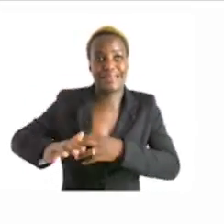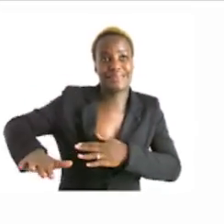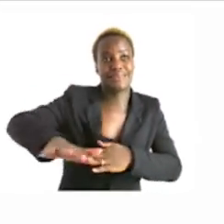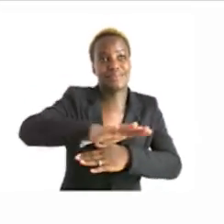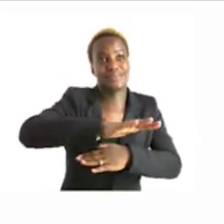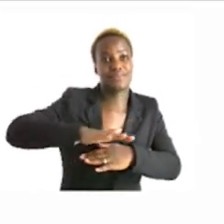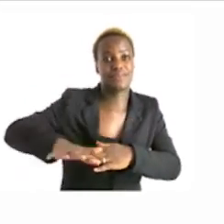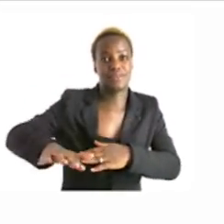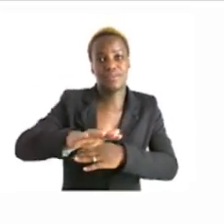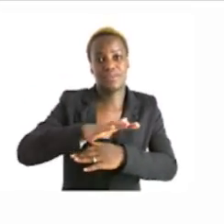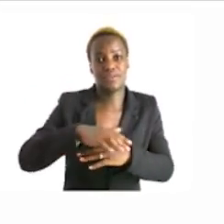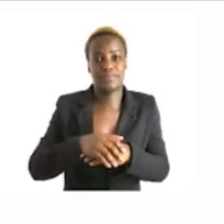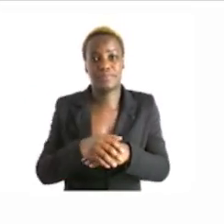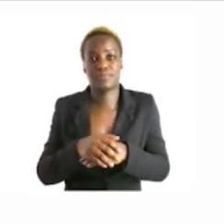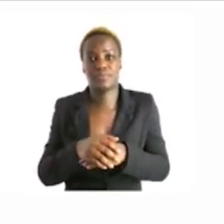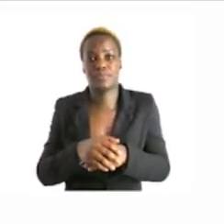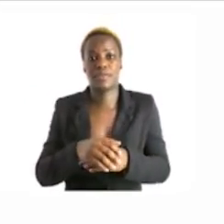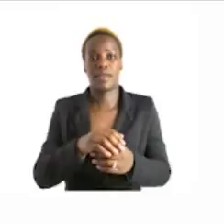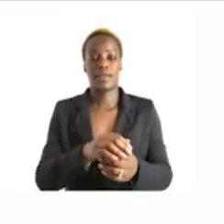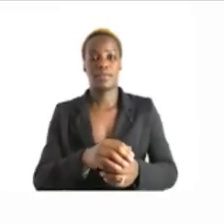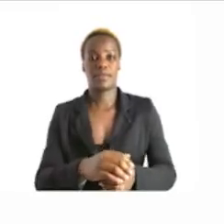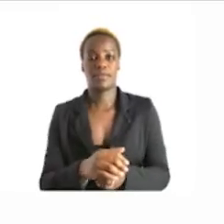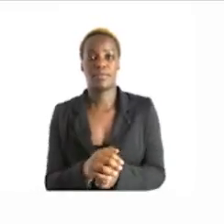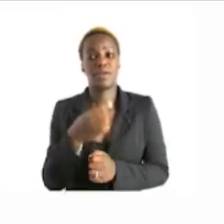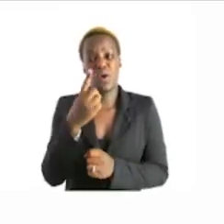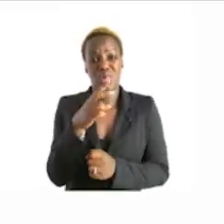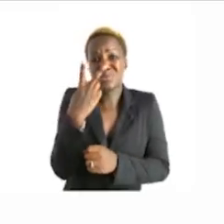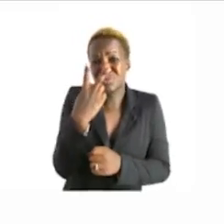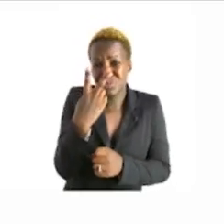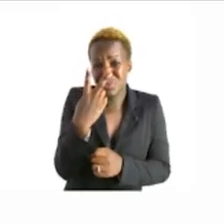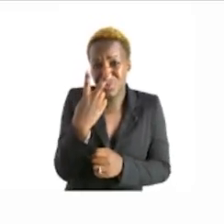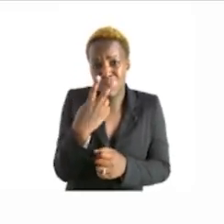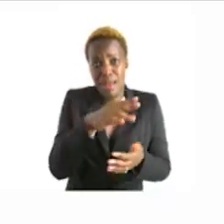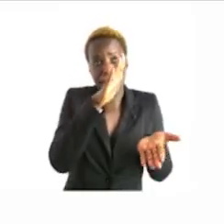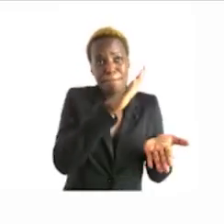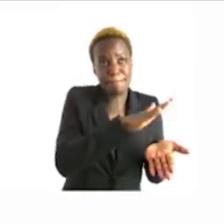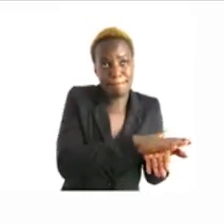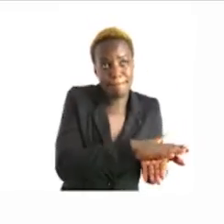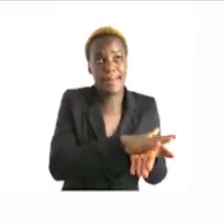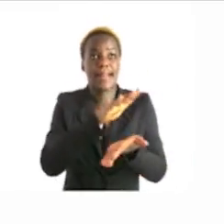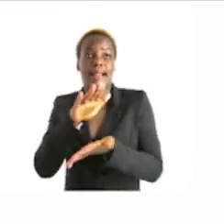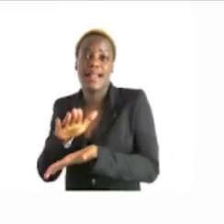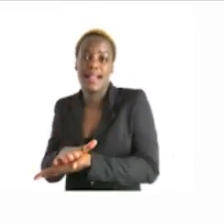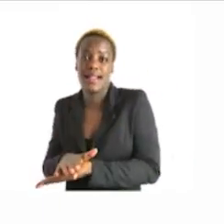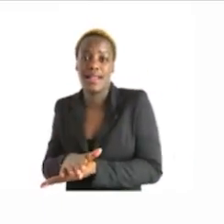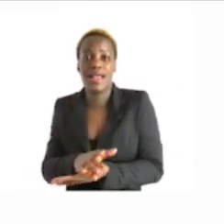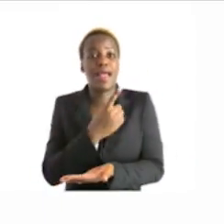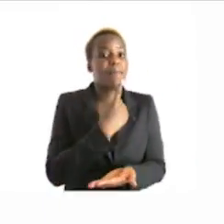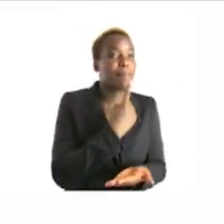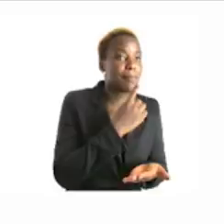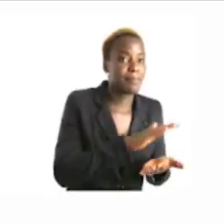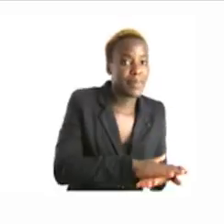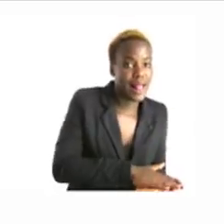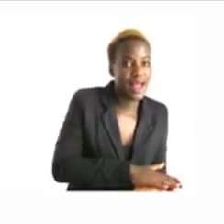play ground but it's only two claps so it means we can only split it into two